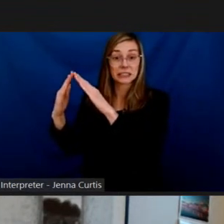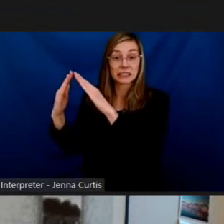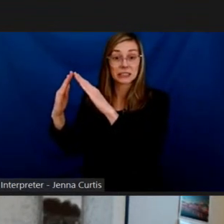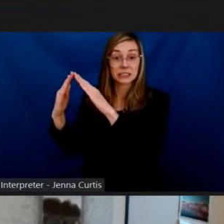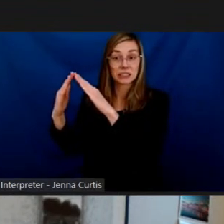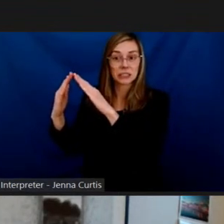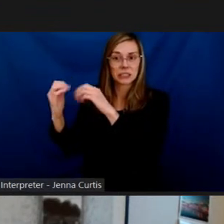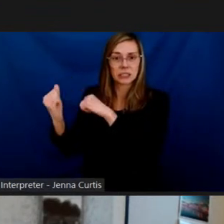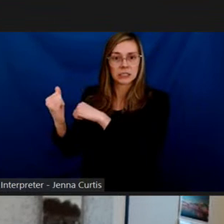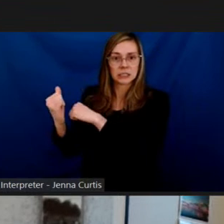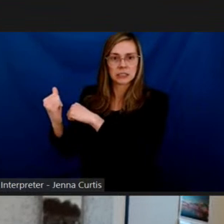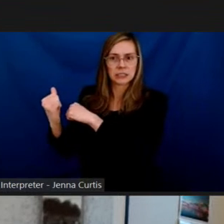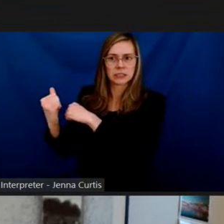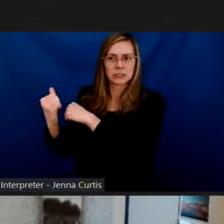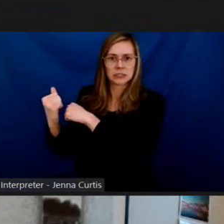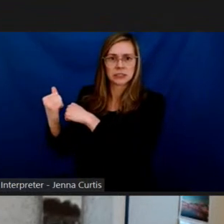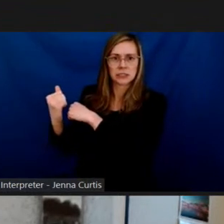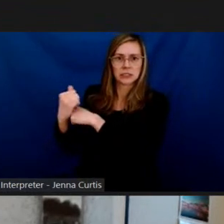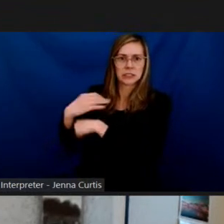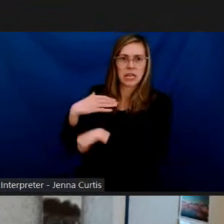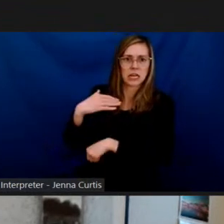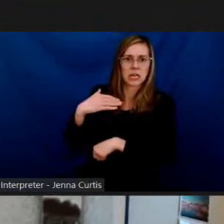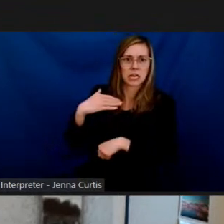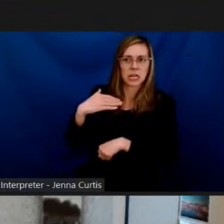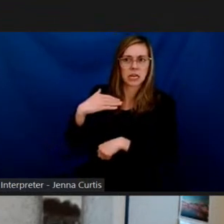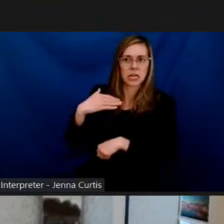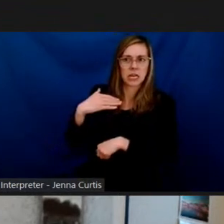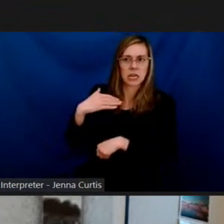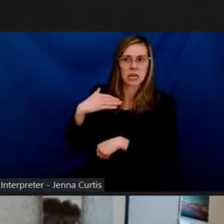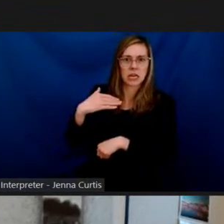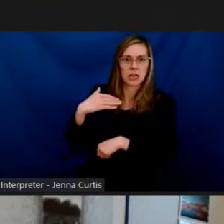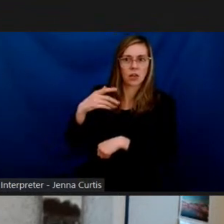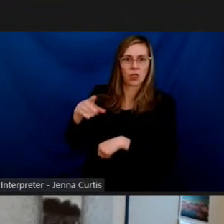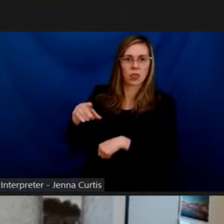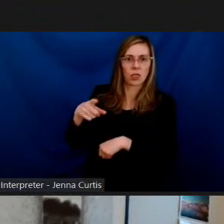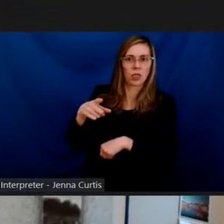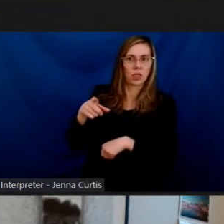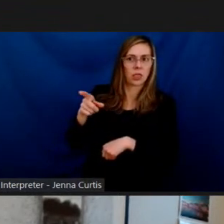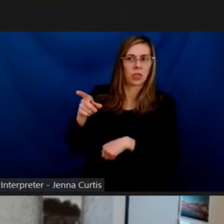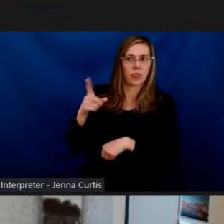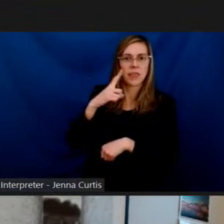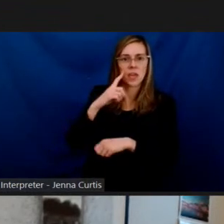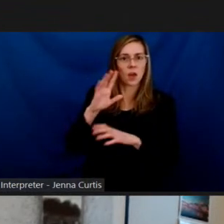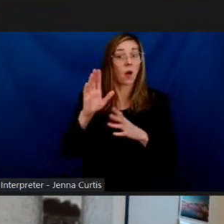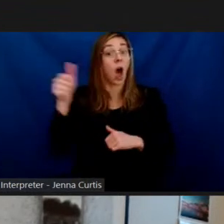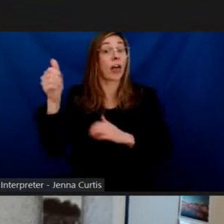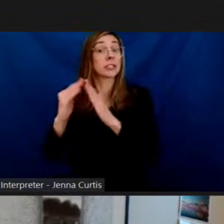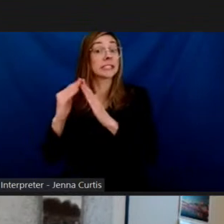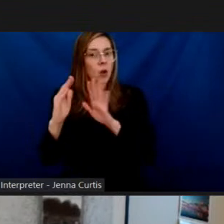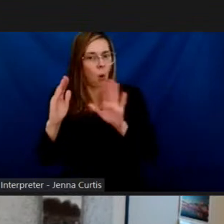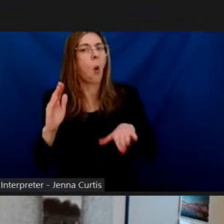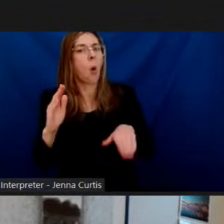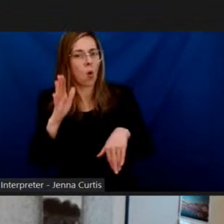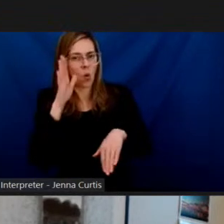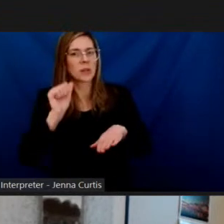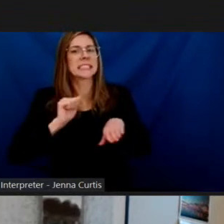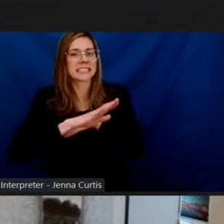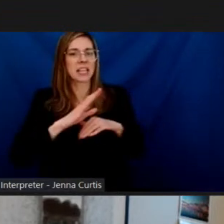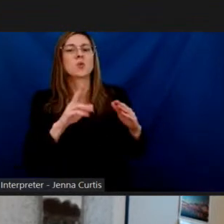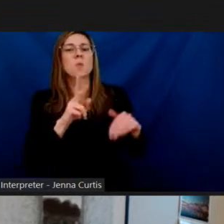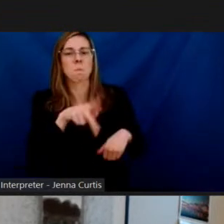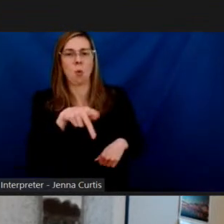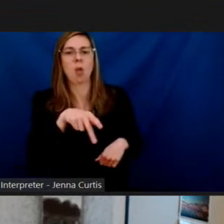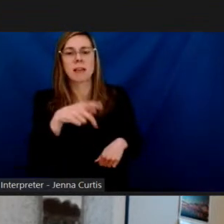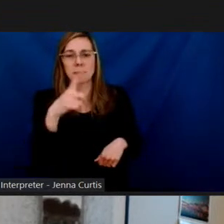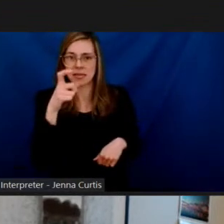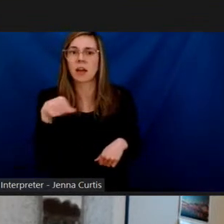that this is what's going to help them as we transition these people into these campsites and open these spots for people